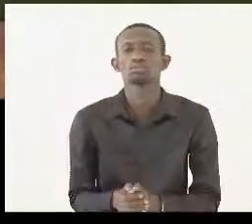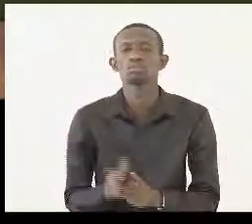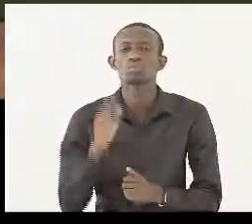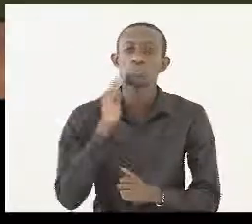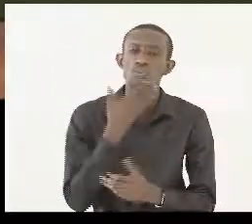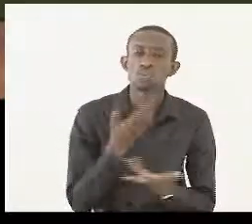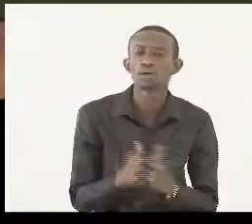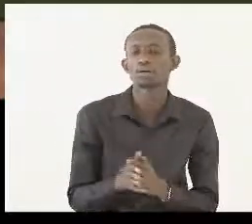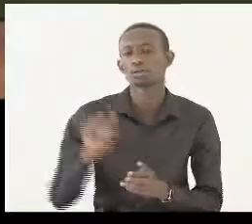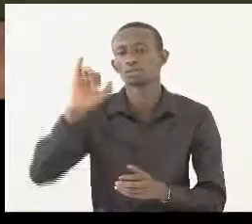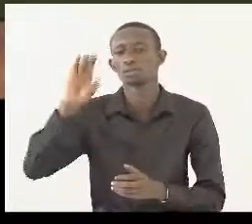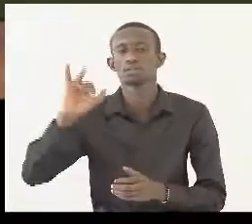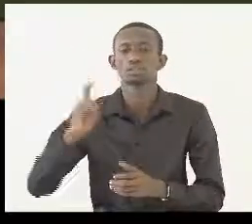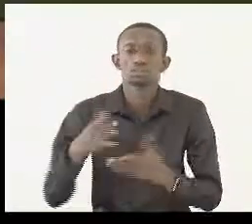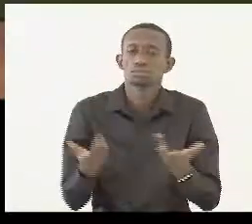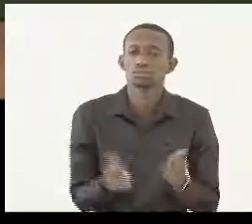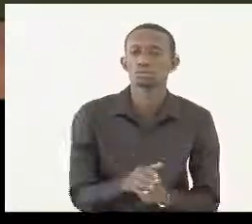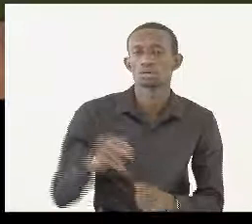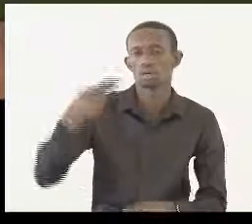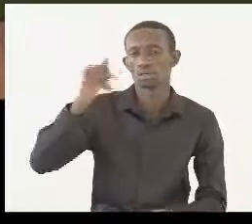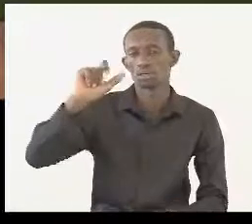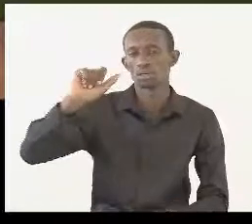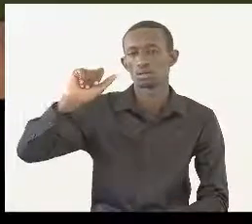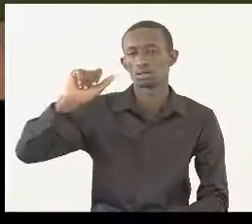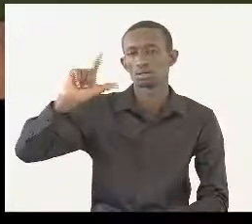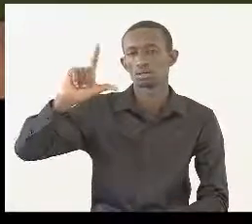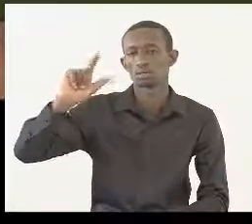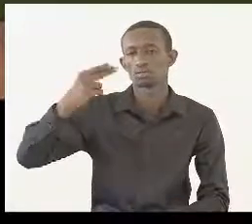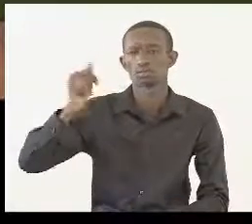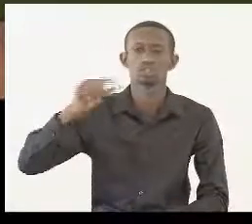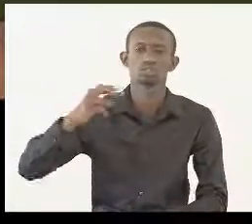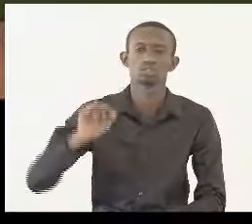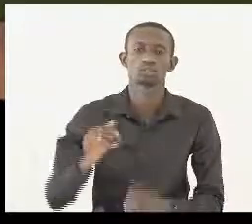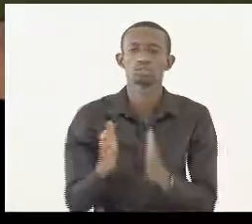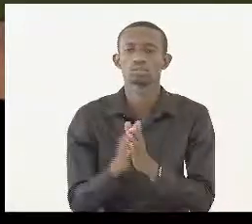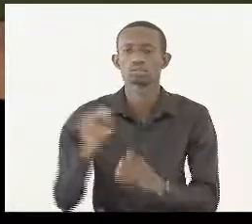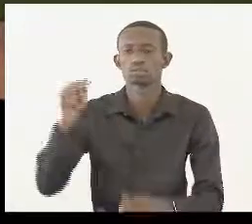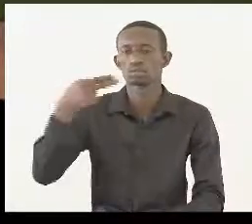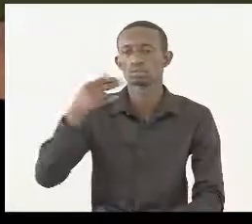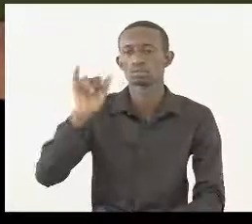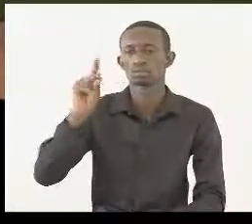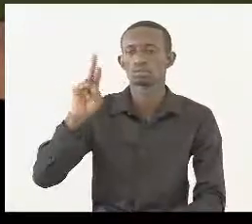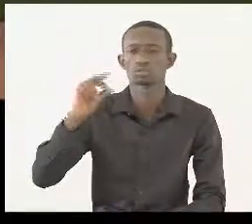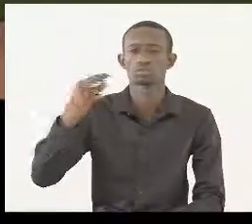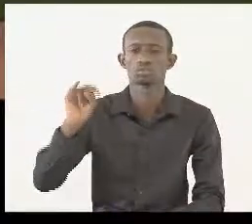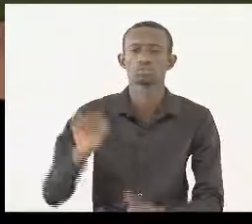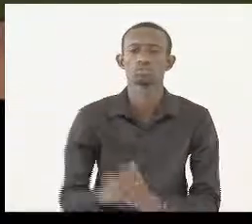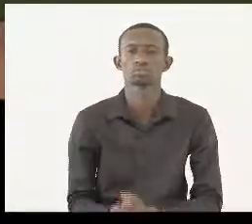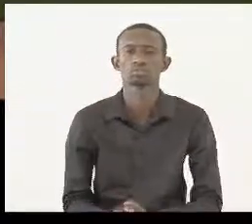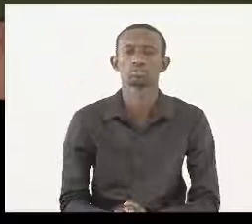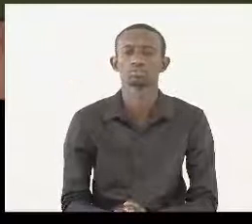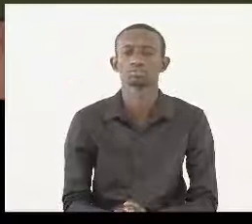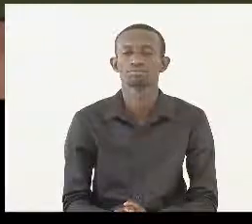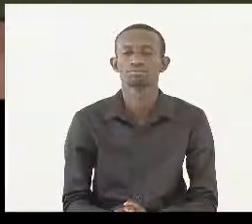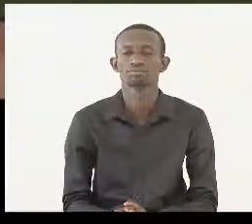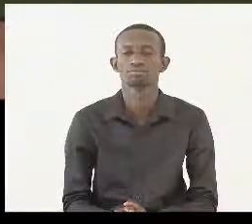not the concentrated acids, and halogens and hydrogen. But with the concentrated acids, it's not